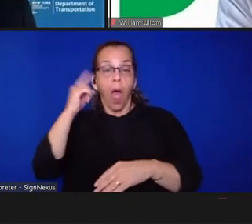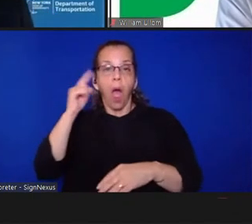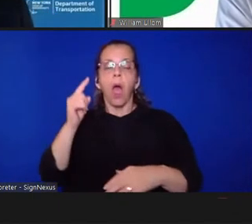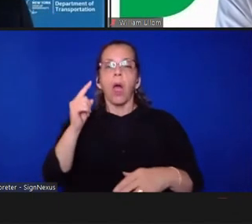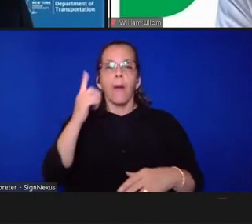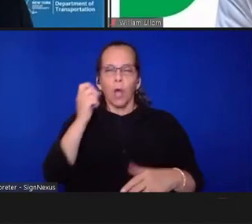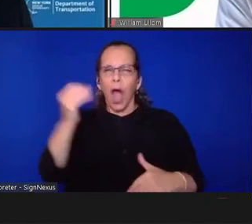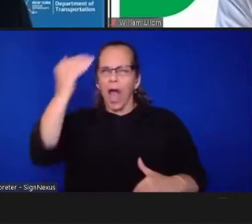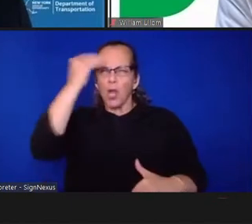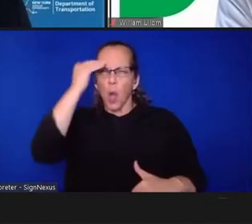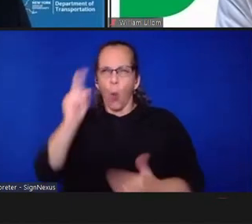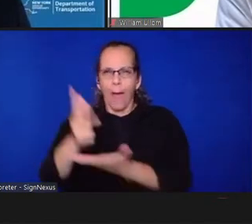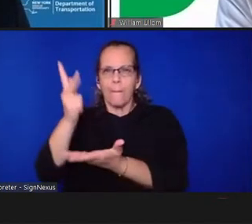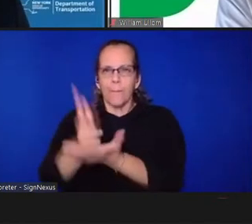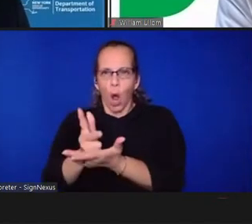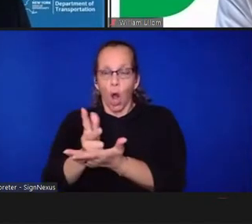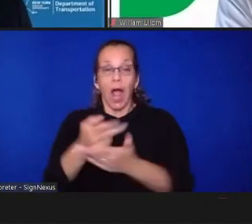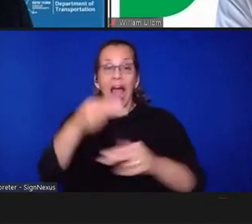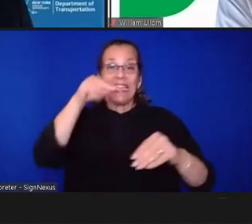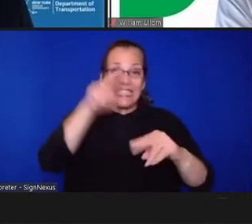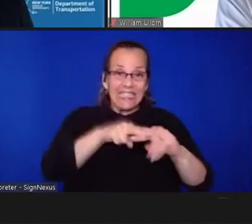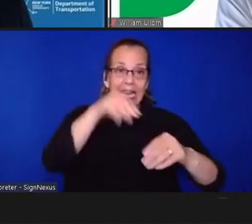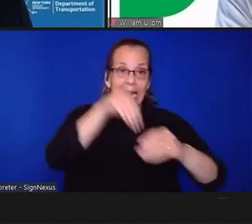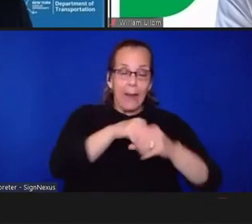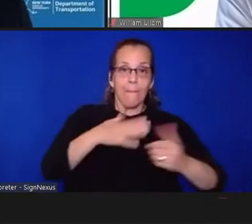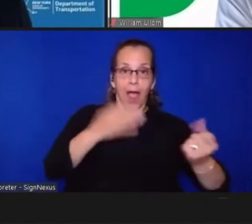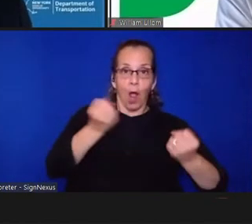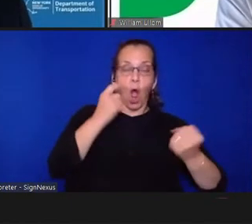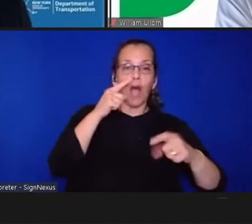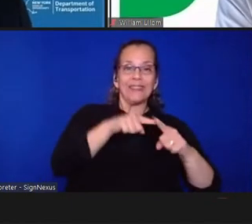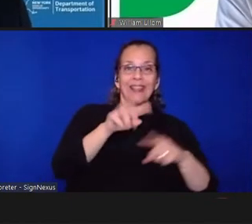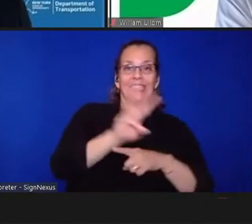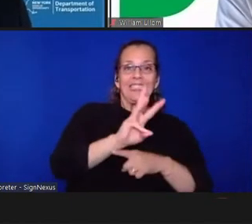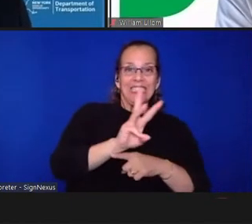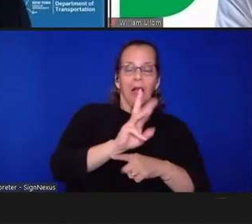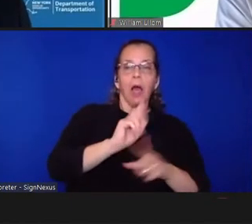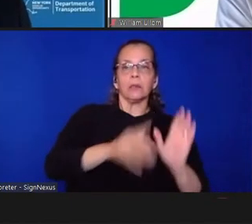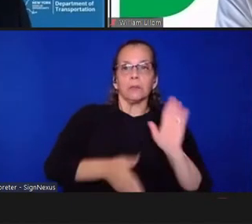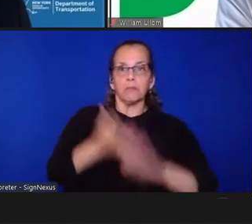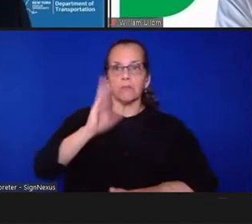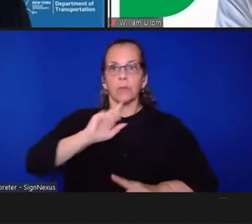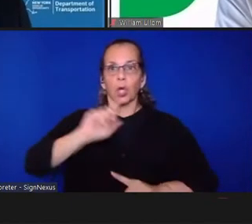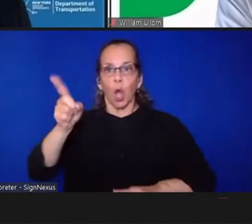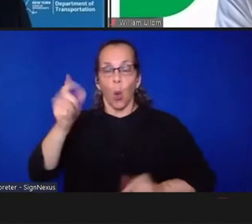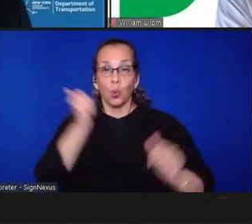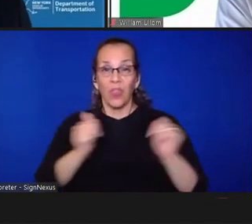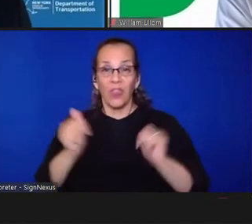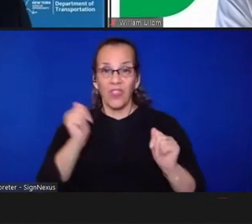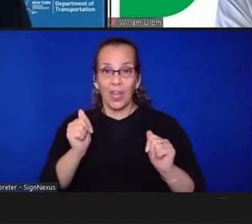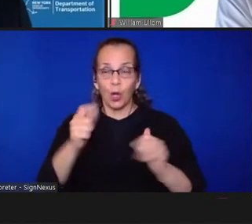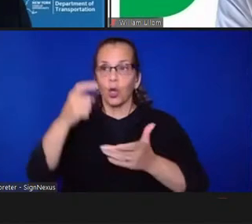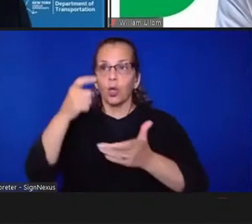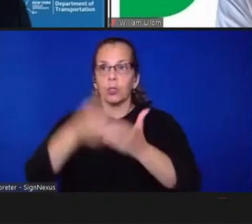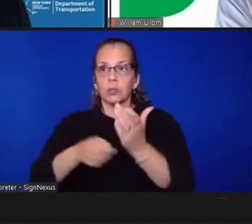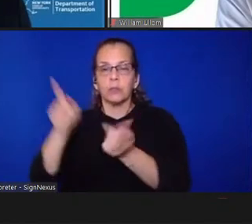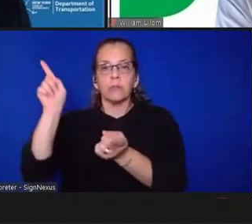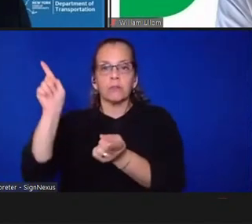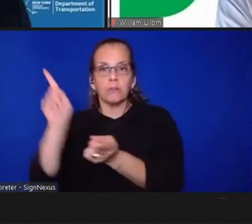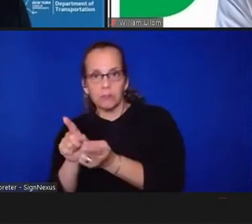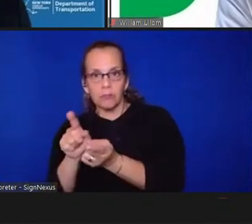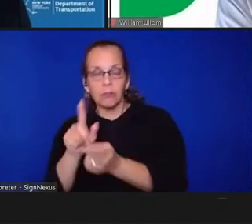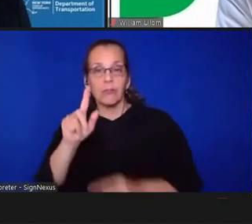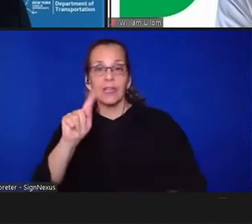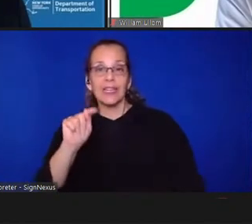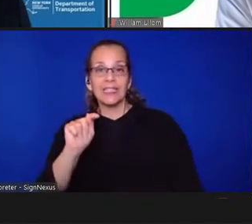six o'clock so I can go to the theater I get my tickets at a reduced rate I'm at the tdf and